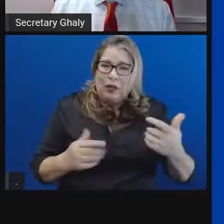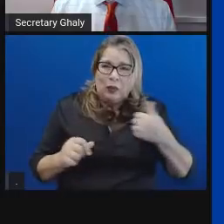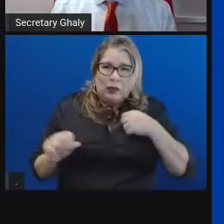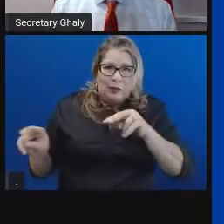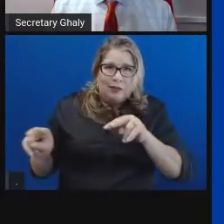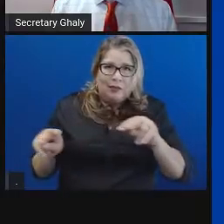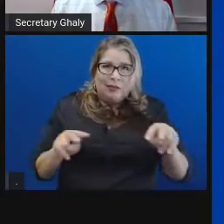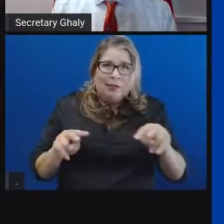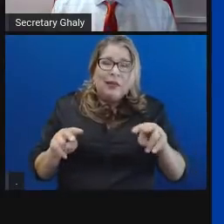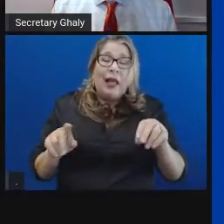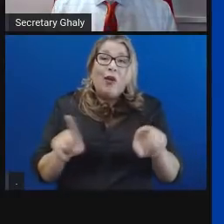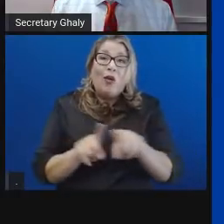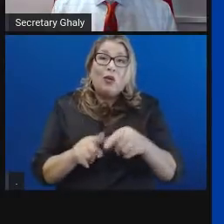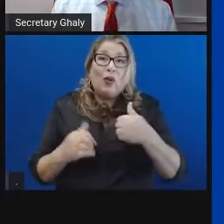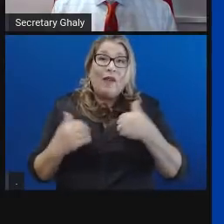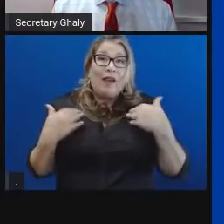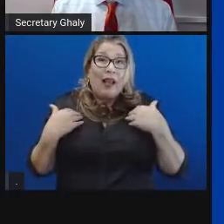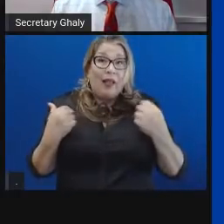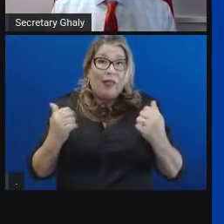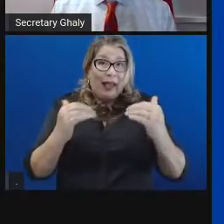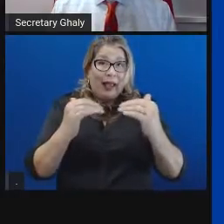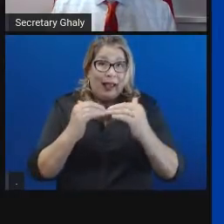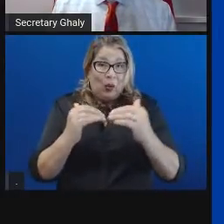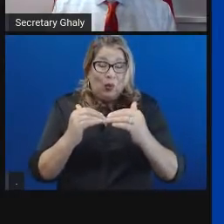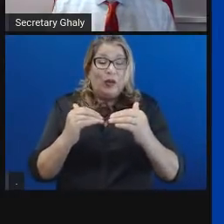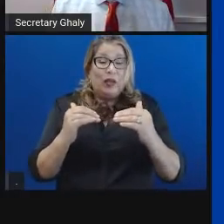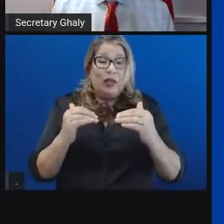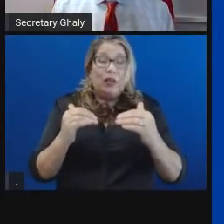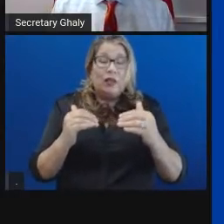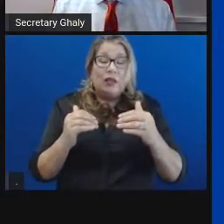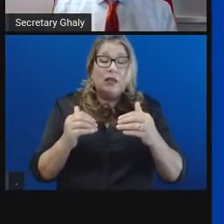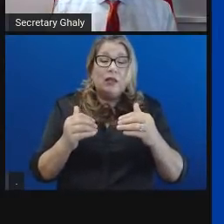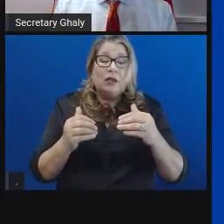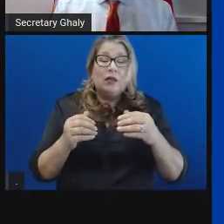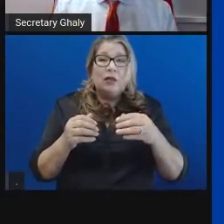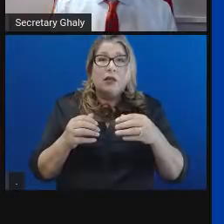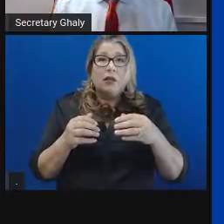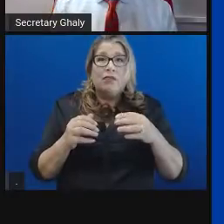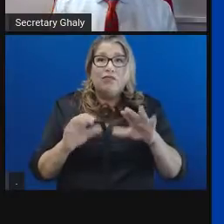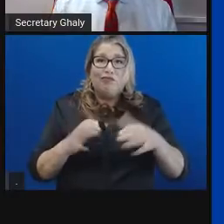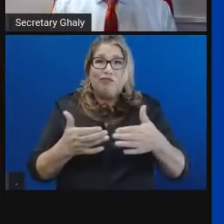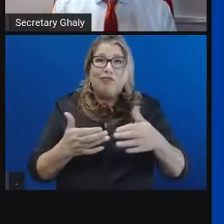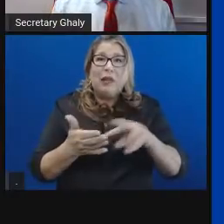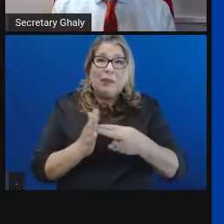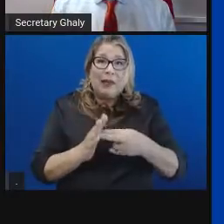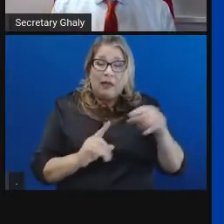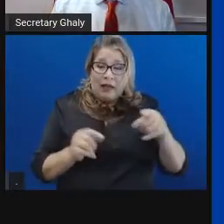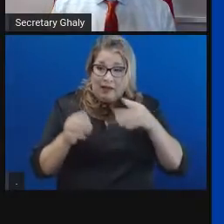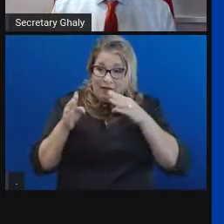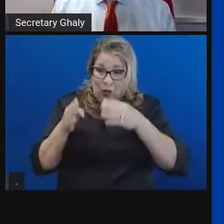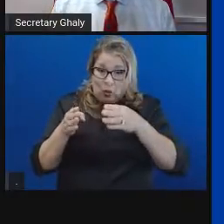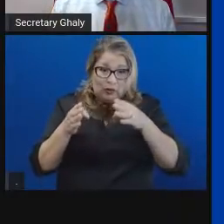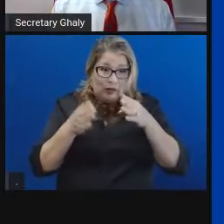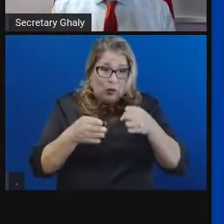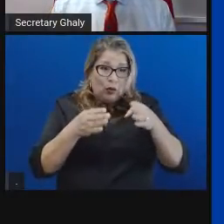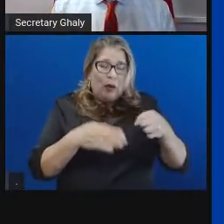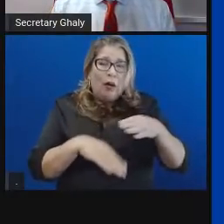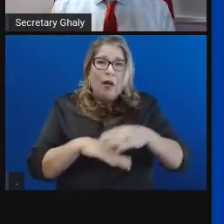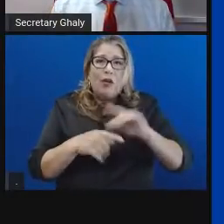to make sure their targeted effort to reduce transmission and test positivity is focused on